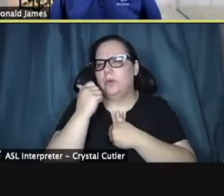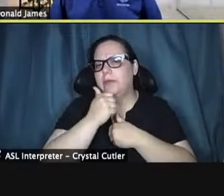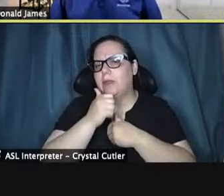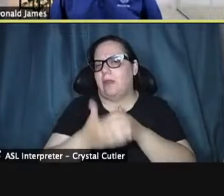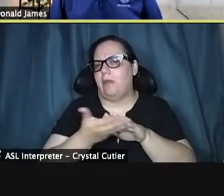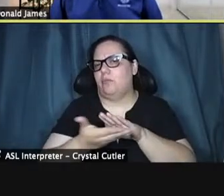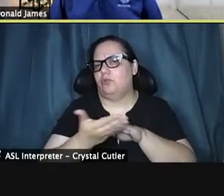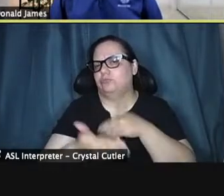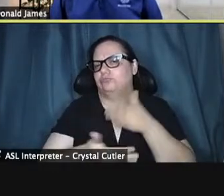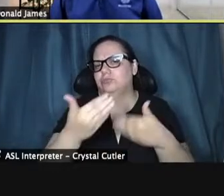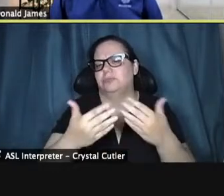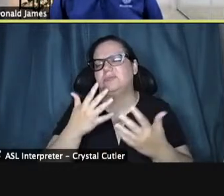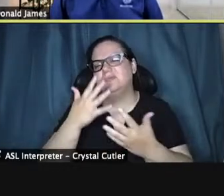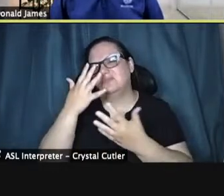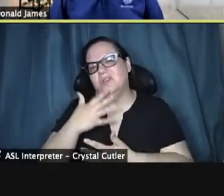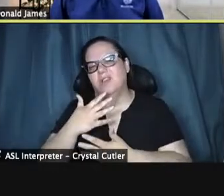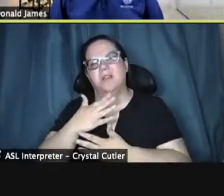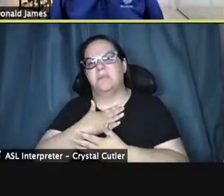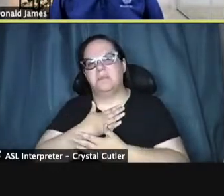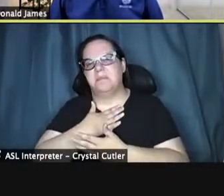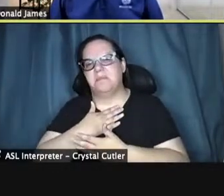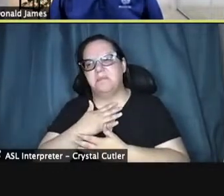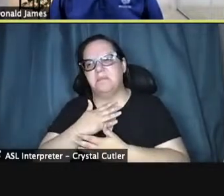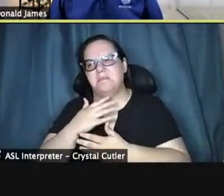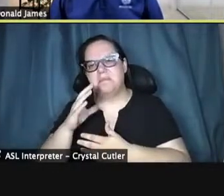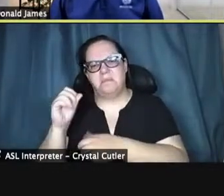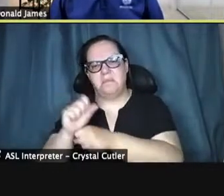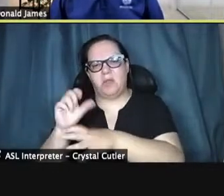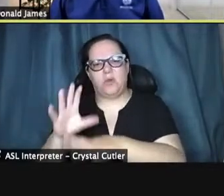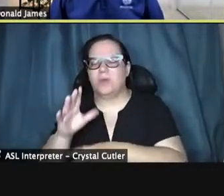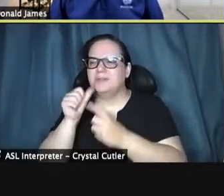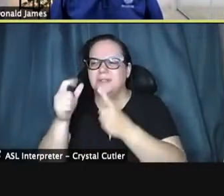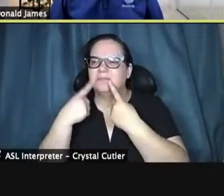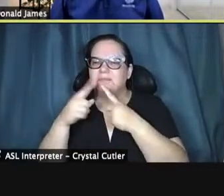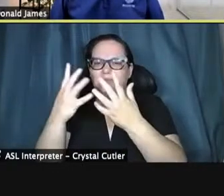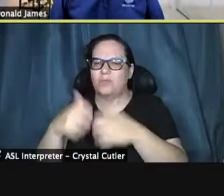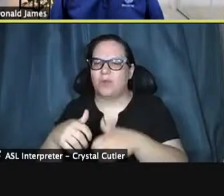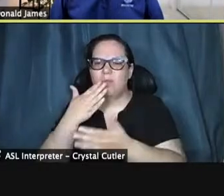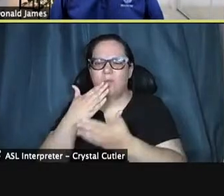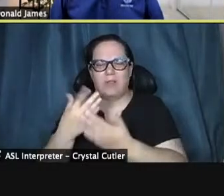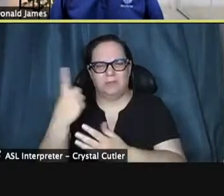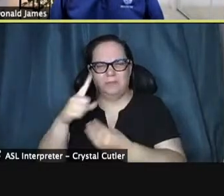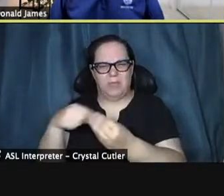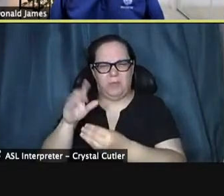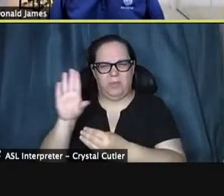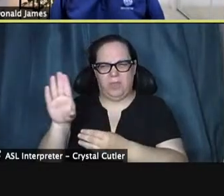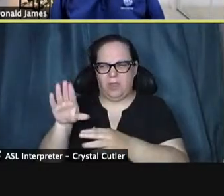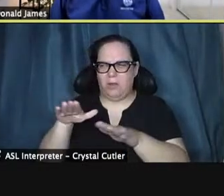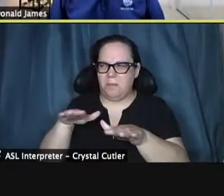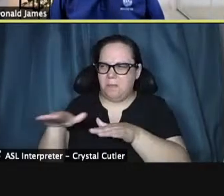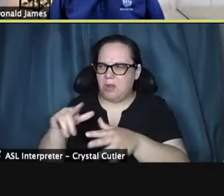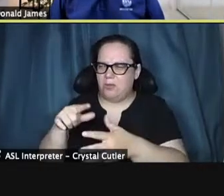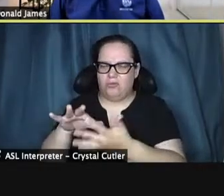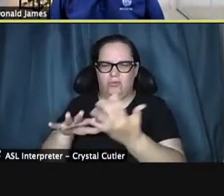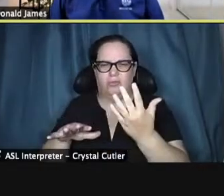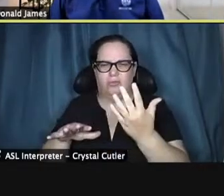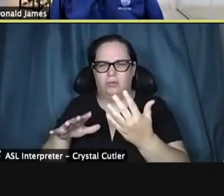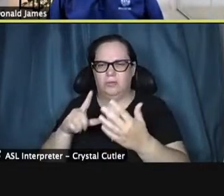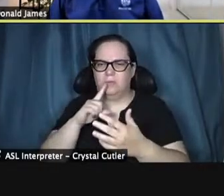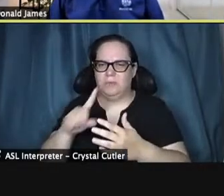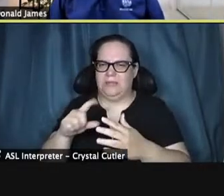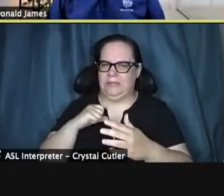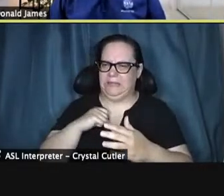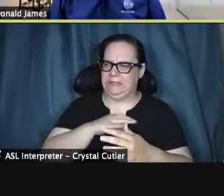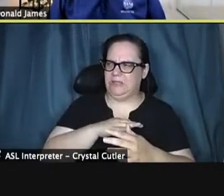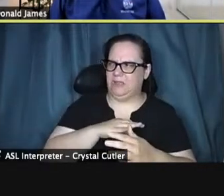Unfortunately, my colleague didn't work out very well. There was something about their manner that rubbed the organization's staff the wrong way, and I